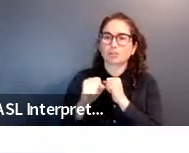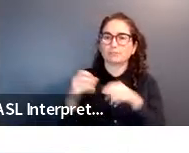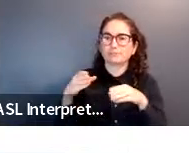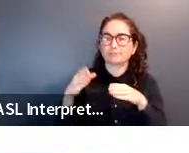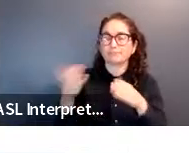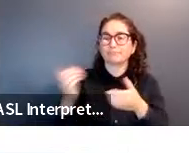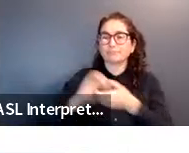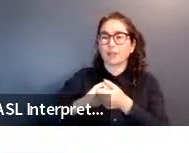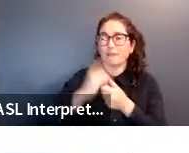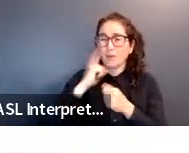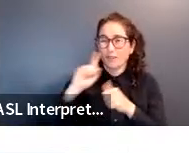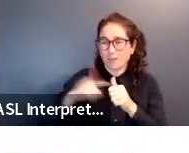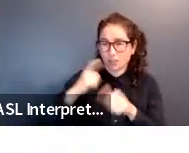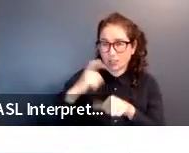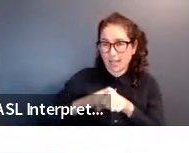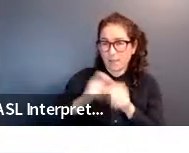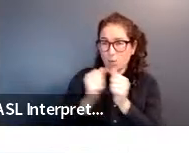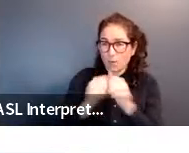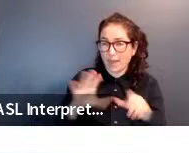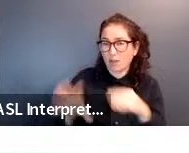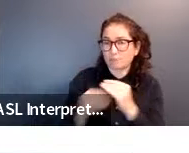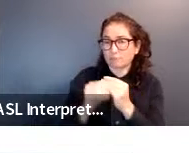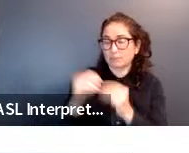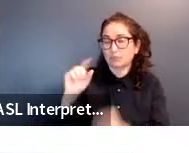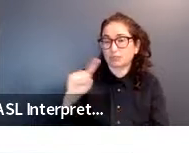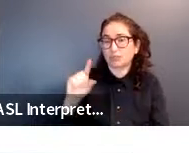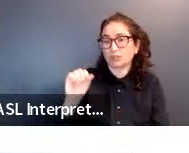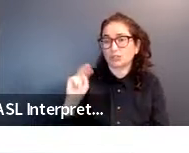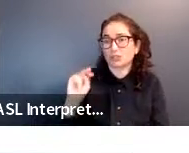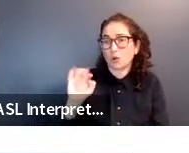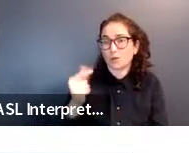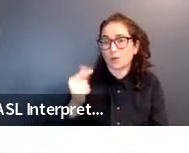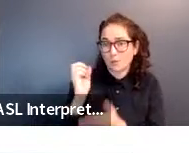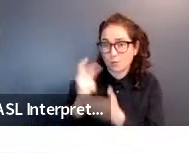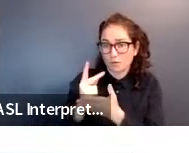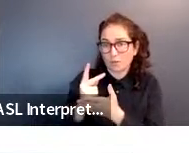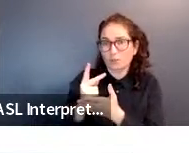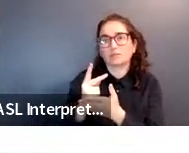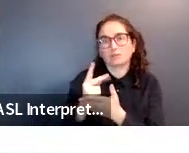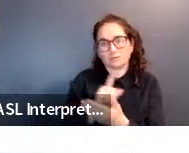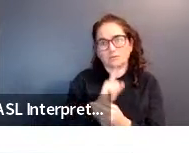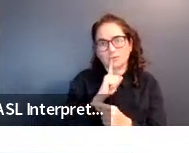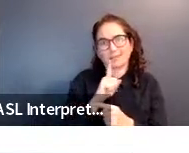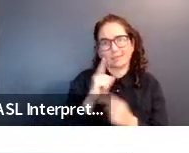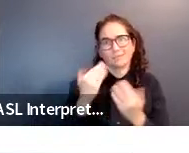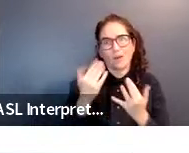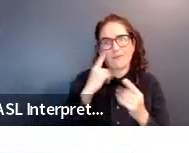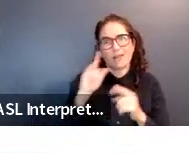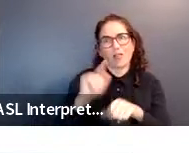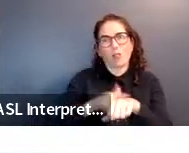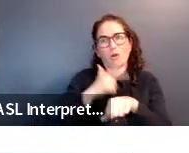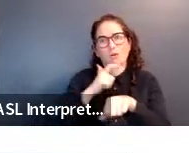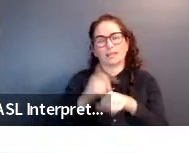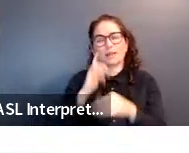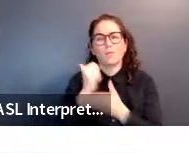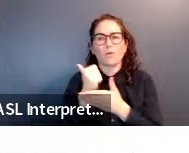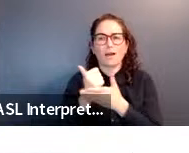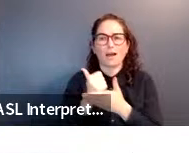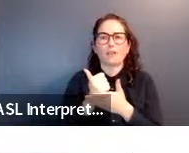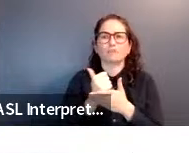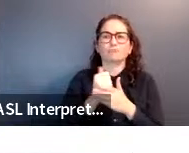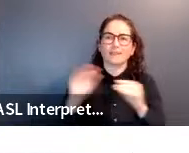time without additional zoning approvals. This is long overdue, and it will help to fill our vacant